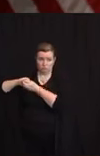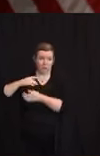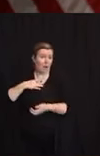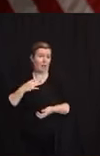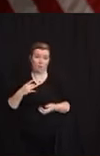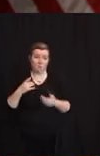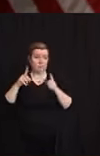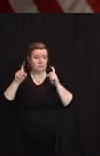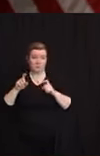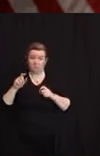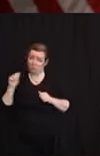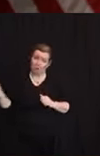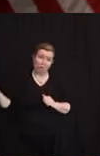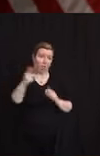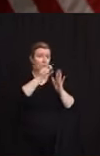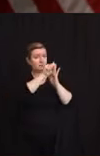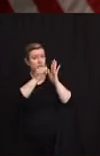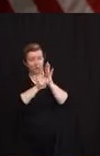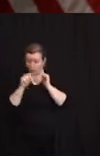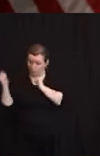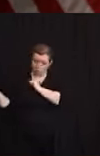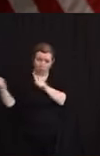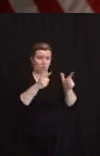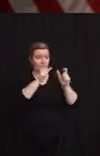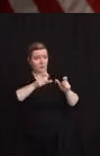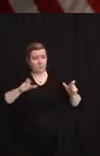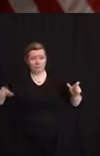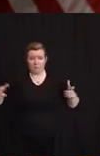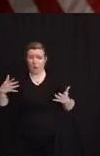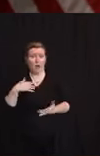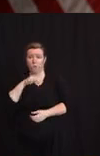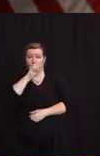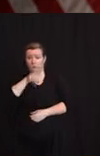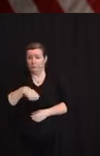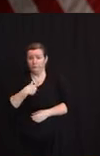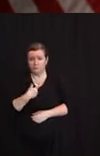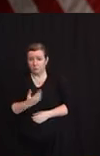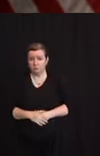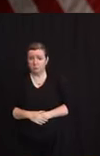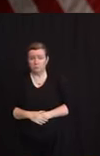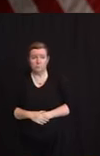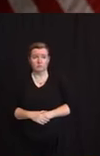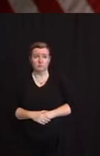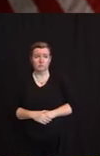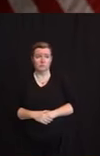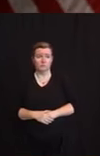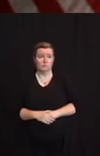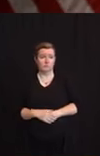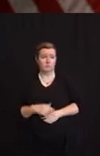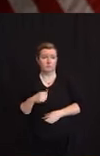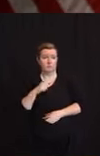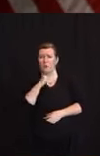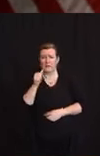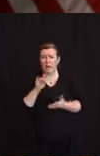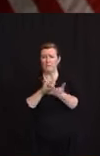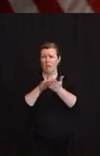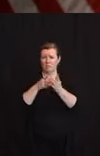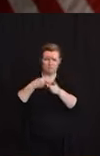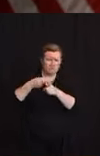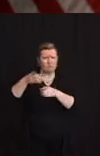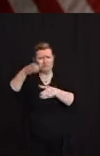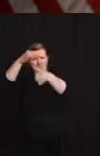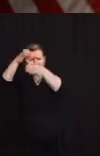state. I'm only highlighting where, as a non-medical professional, where I think the experts believe is